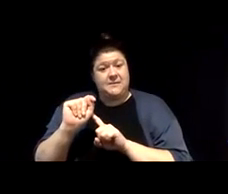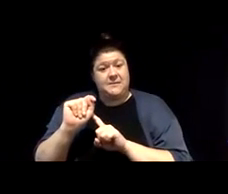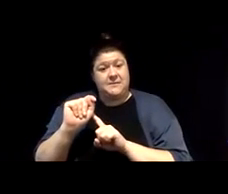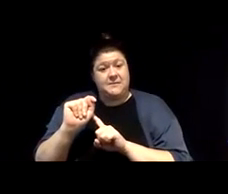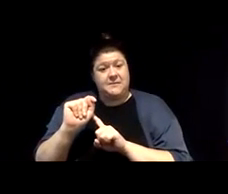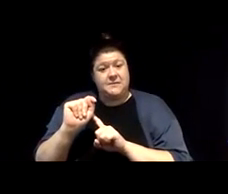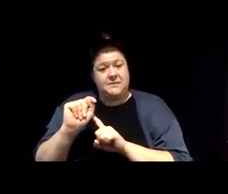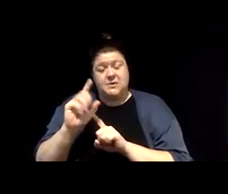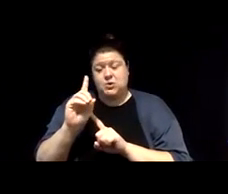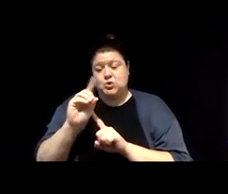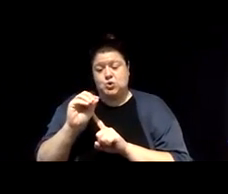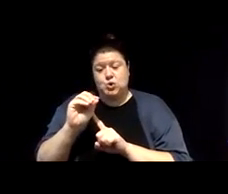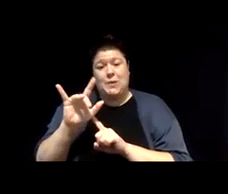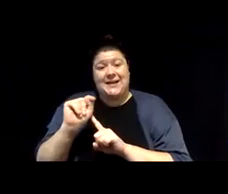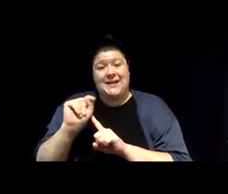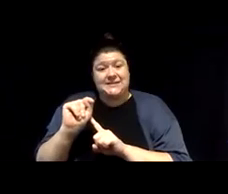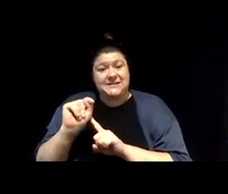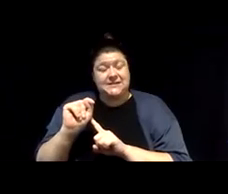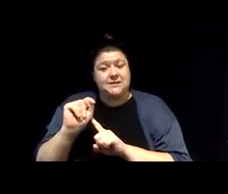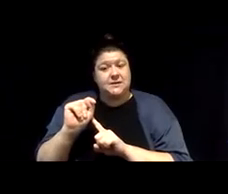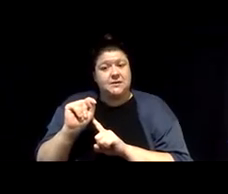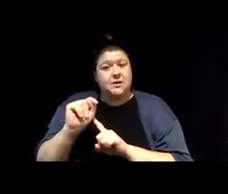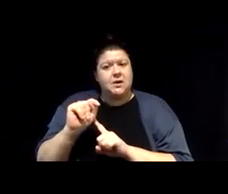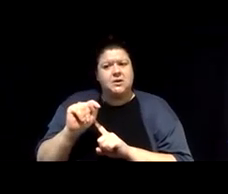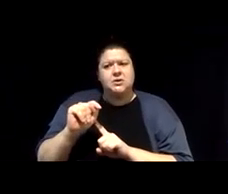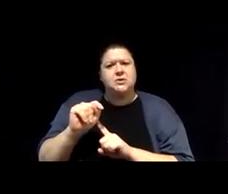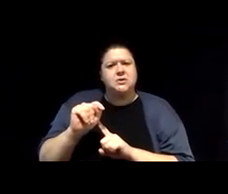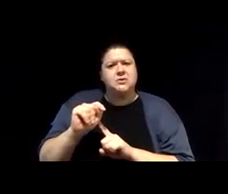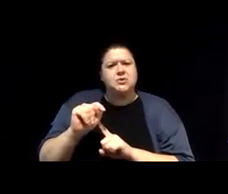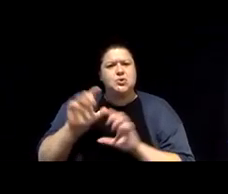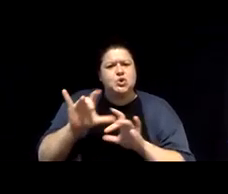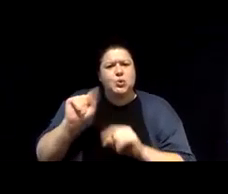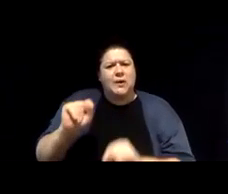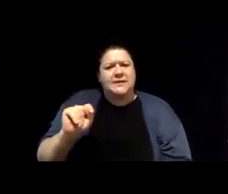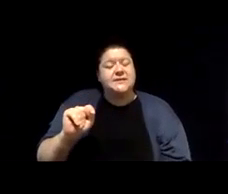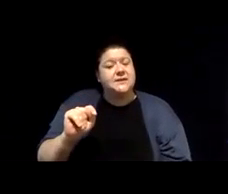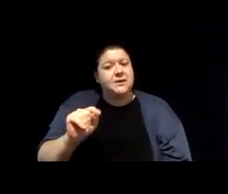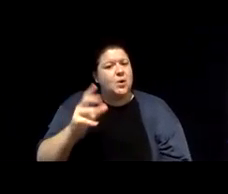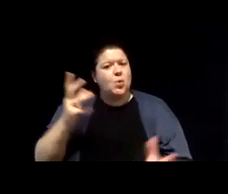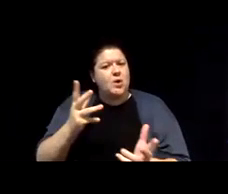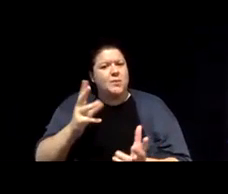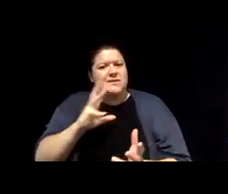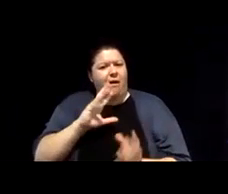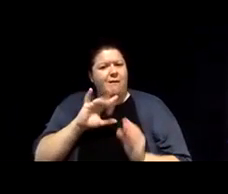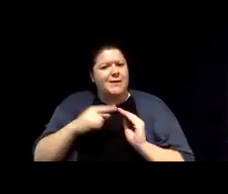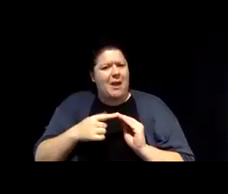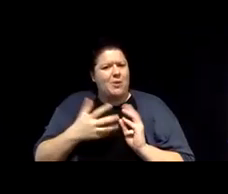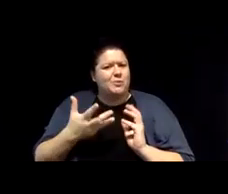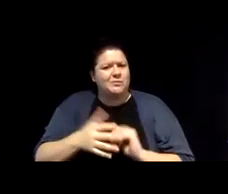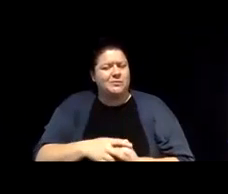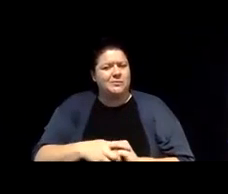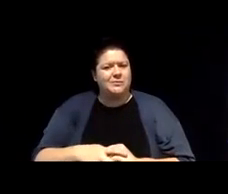do it, just do it. What are we talking about, right? And so